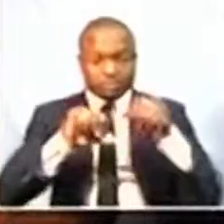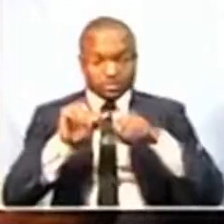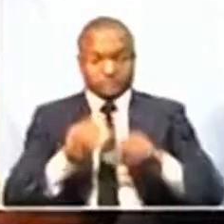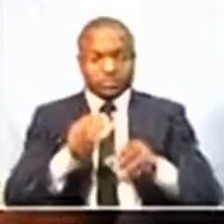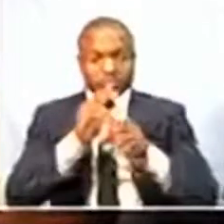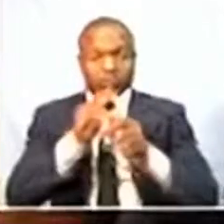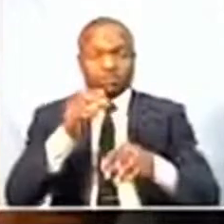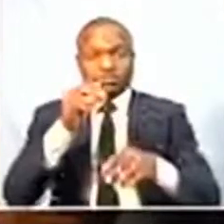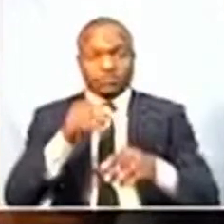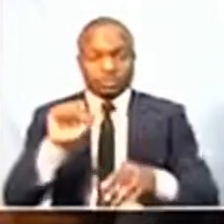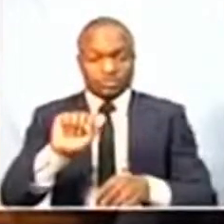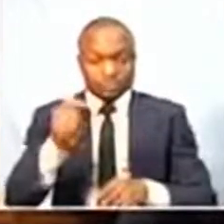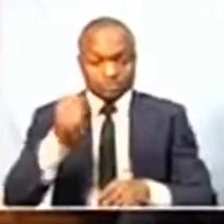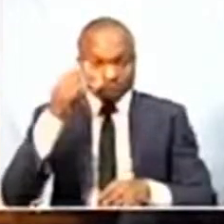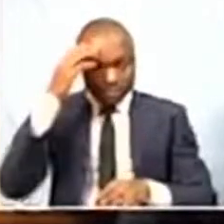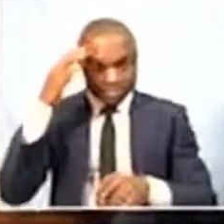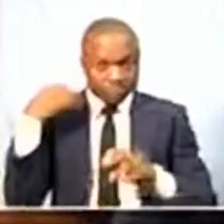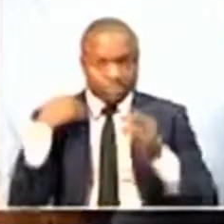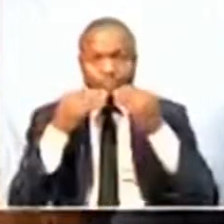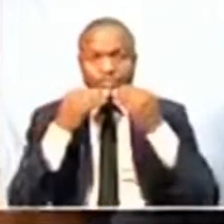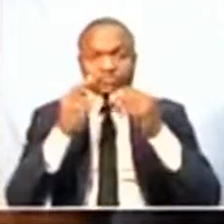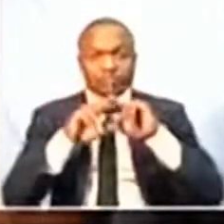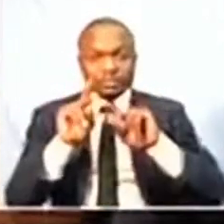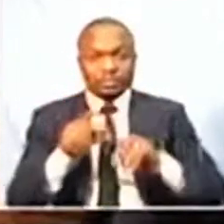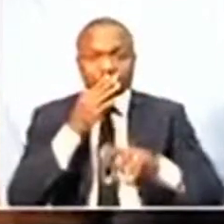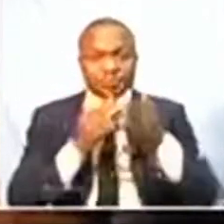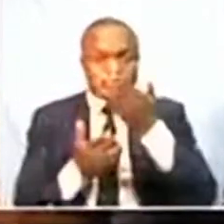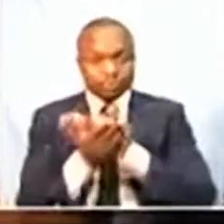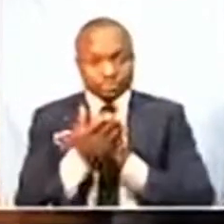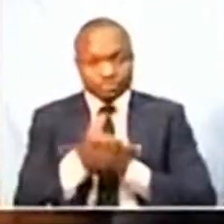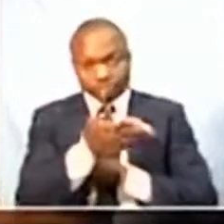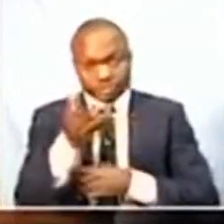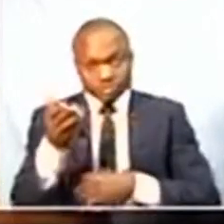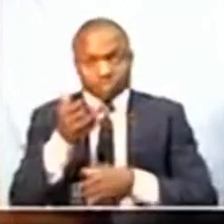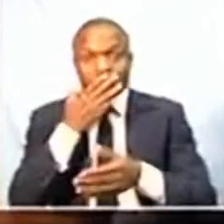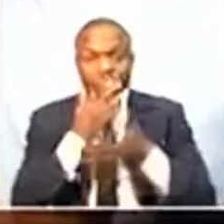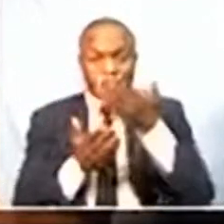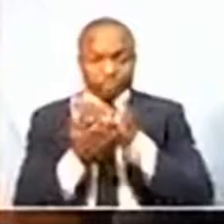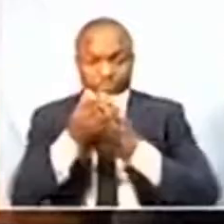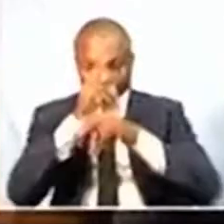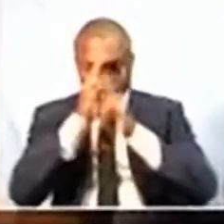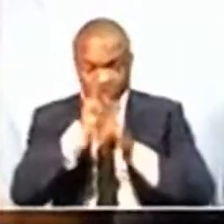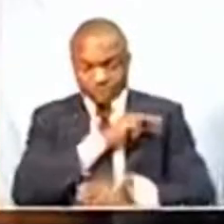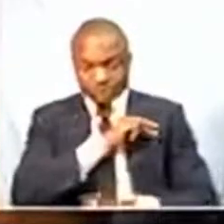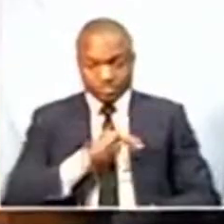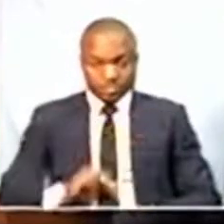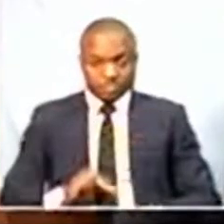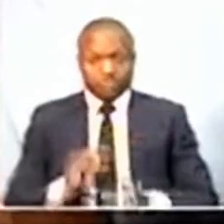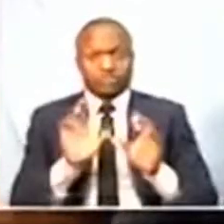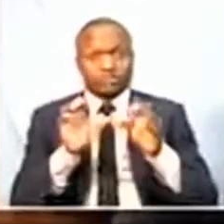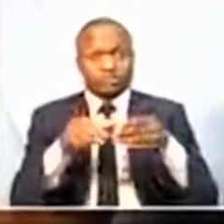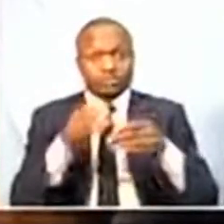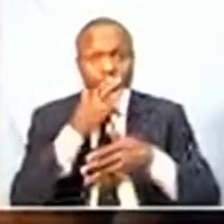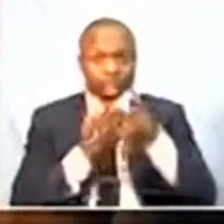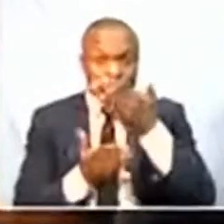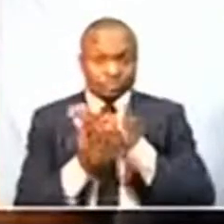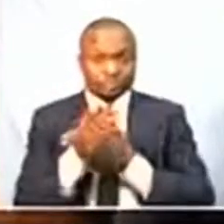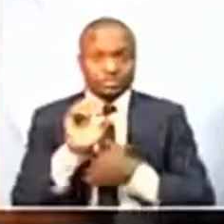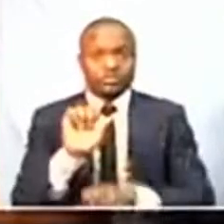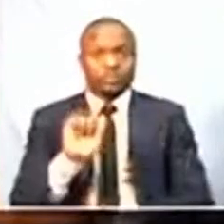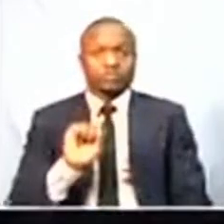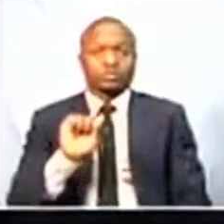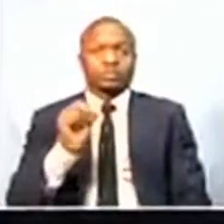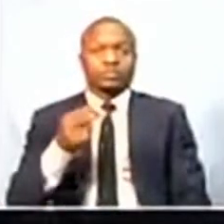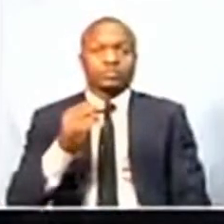General's Office. Thank you so much, Chair, and good morning to you, and good morning, honorable members of this committee. Good morning, SIWANG'ANDU